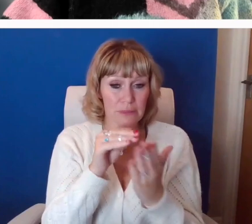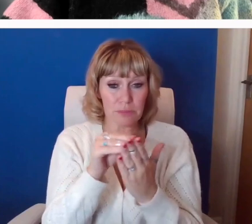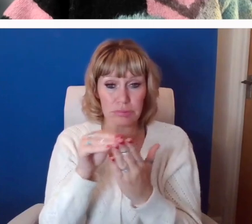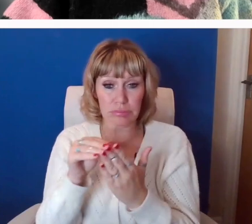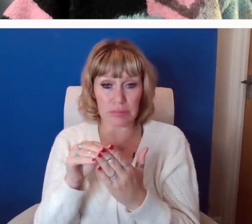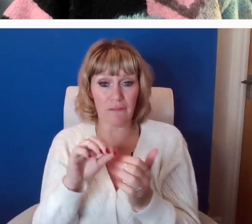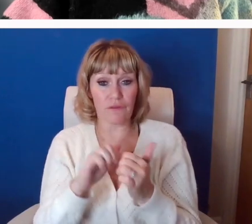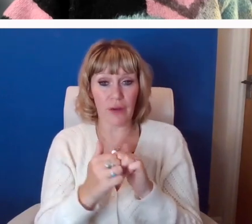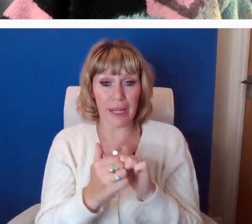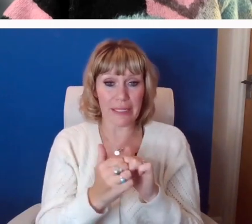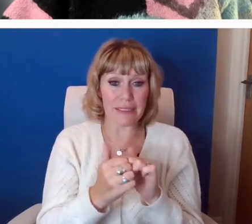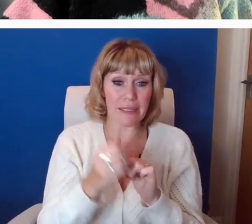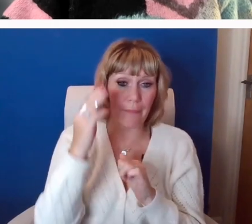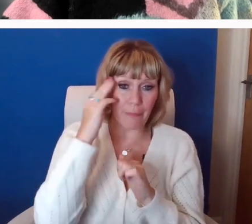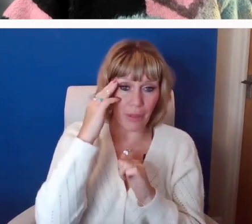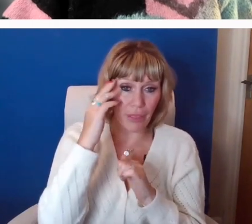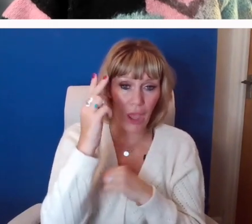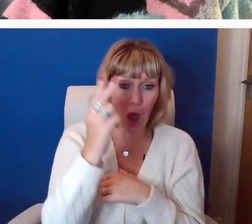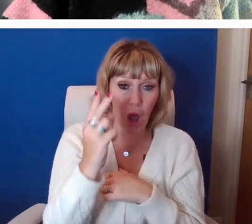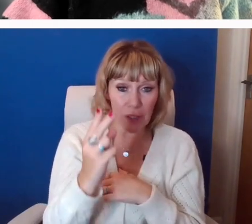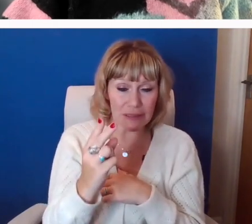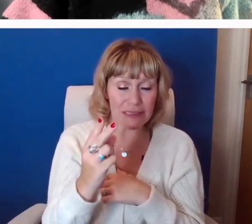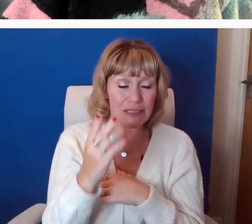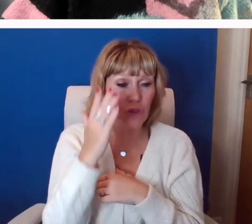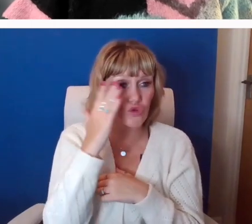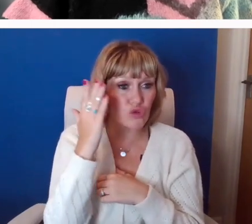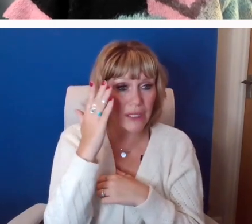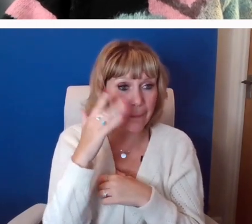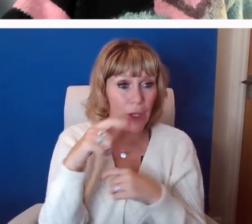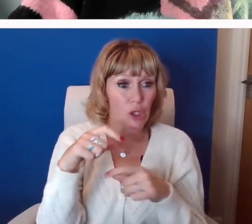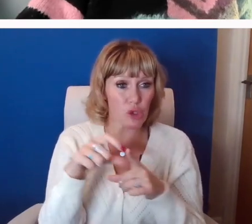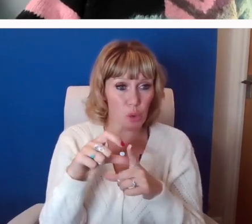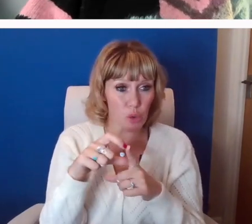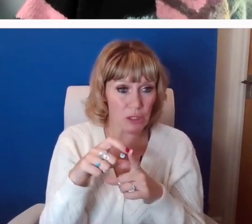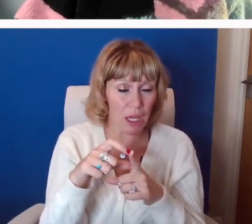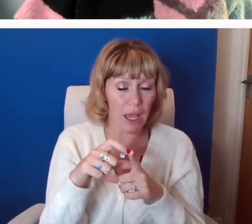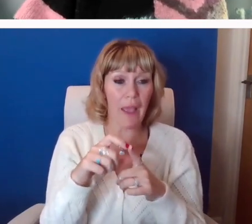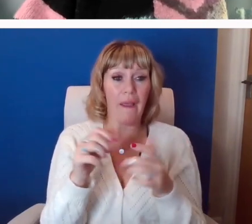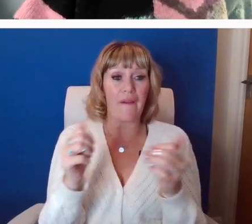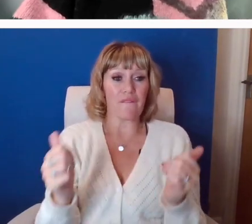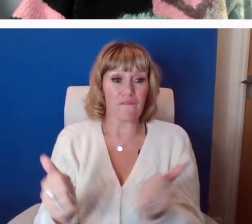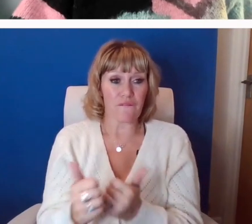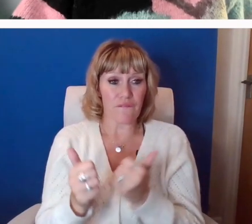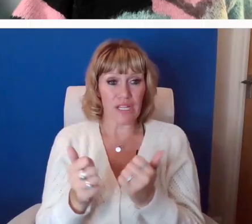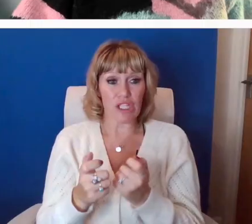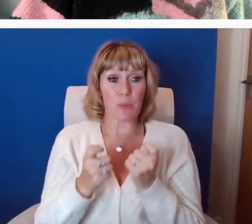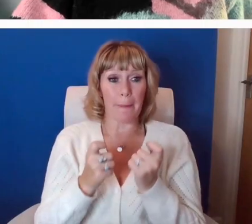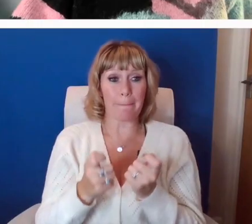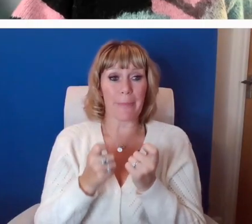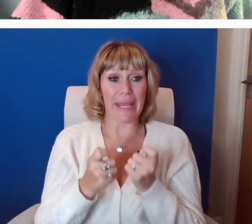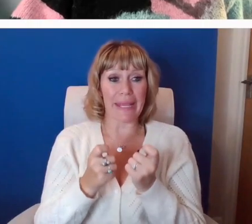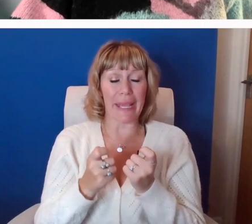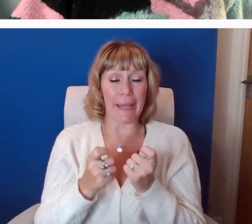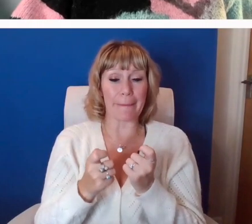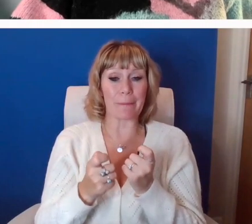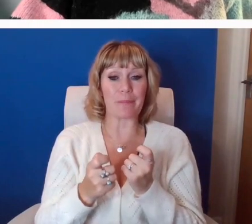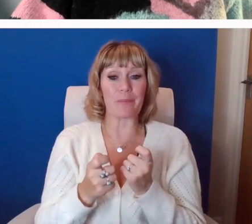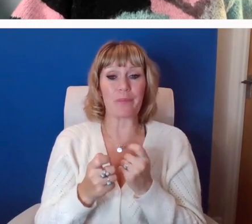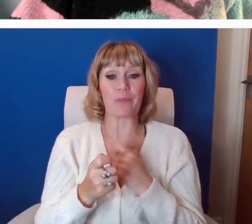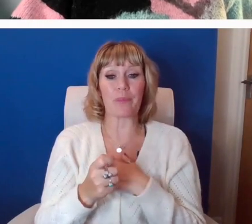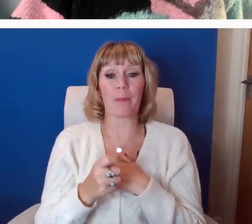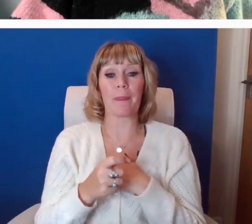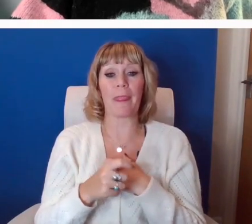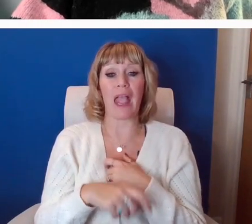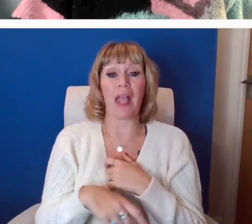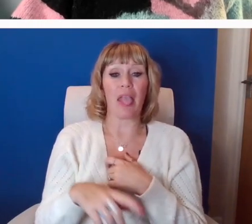friend, mother, artist, dreamer, daughter, and finishes with Baker. And that's the first of the